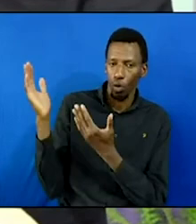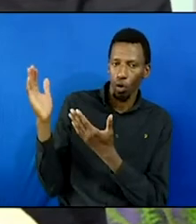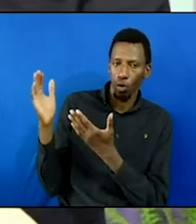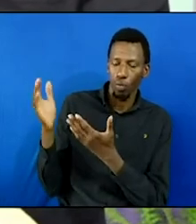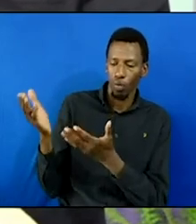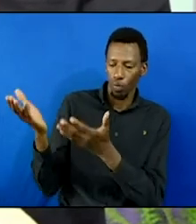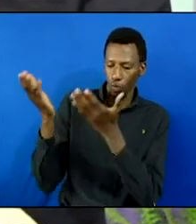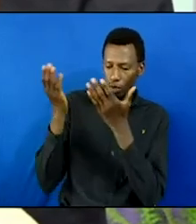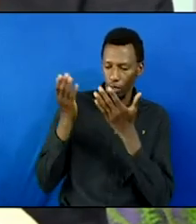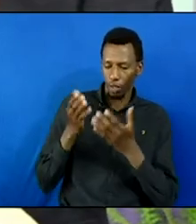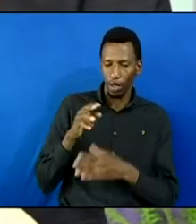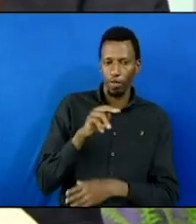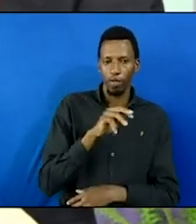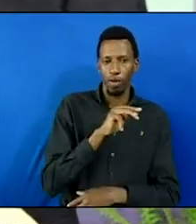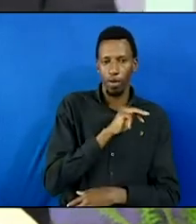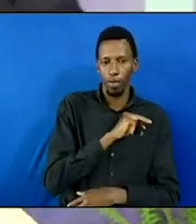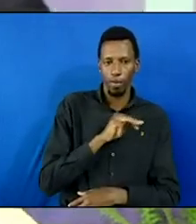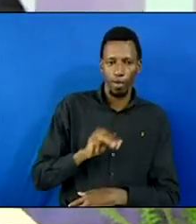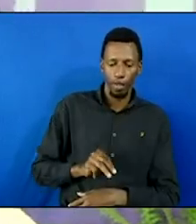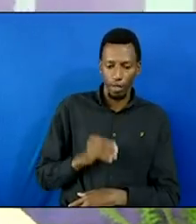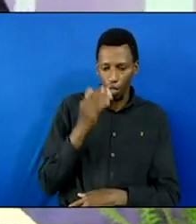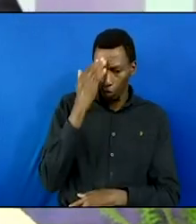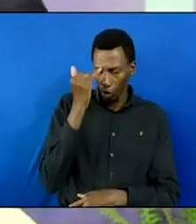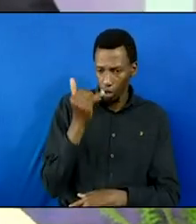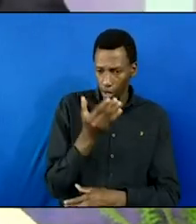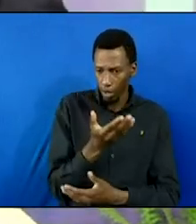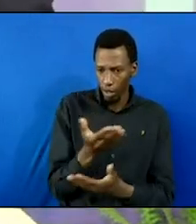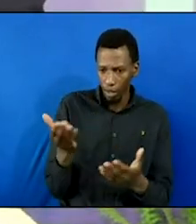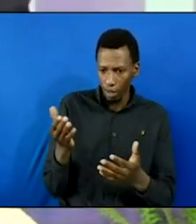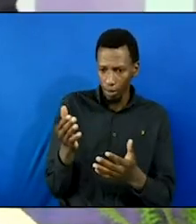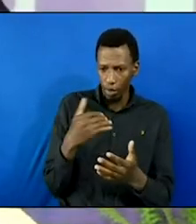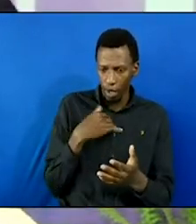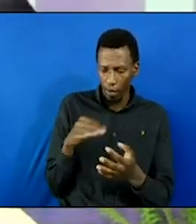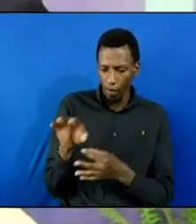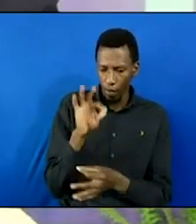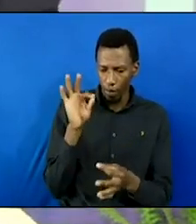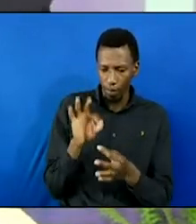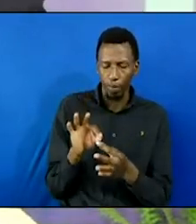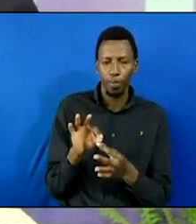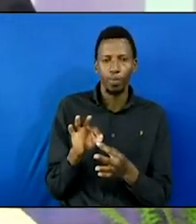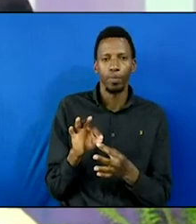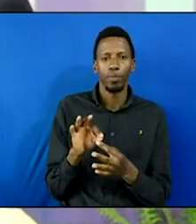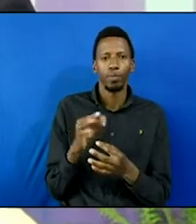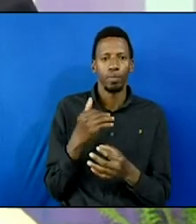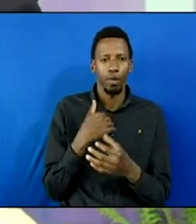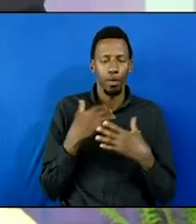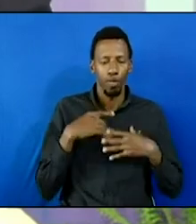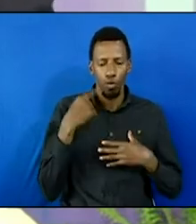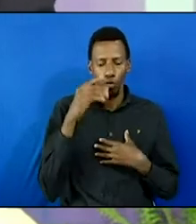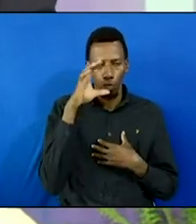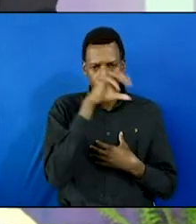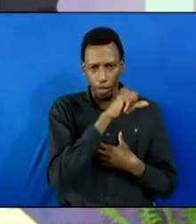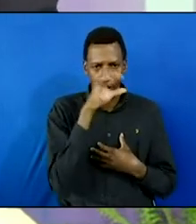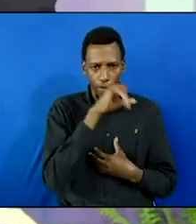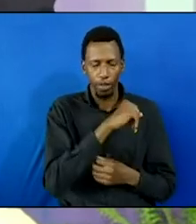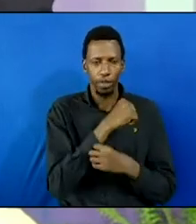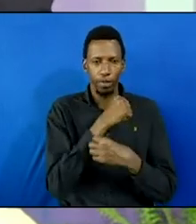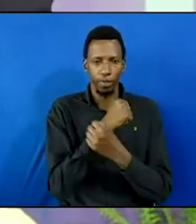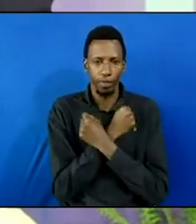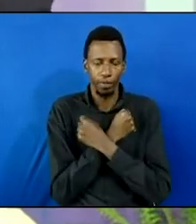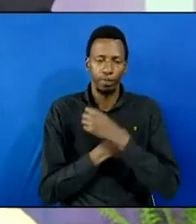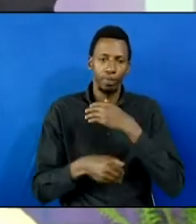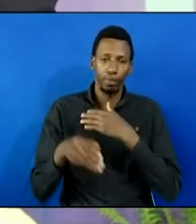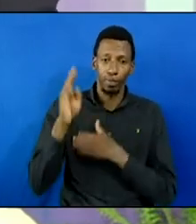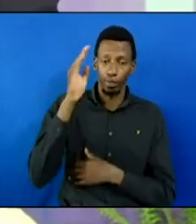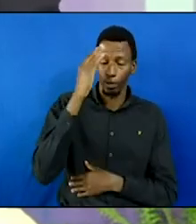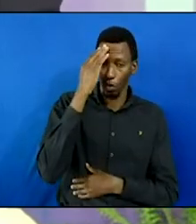a Messiah because they are looking for a particular Messiah. There are people who miss out on the love of God because they